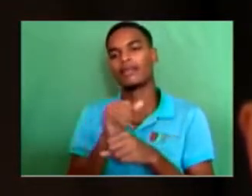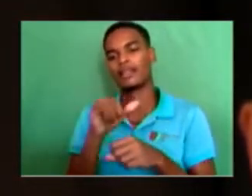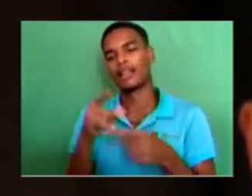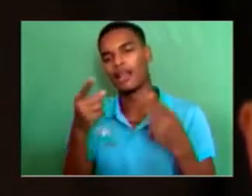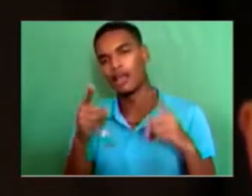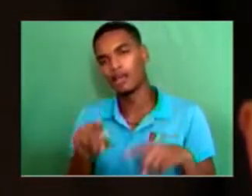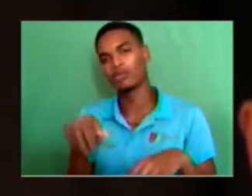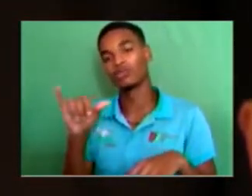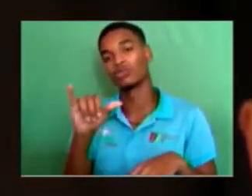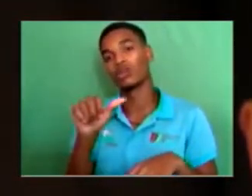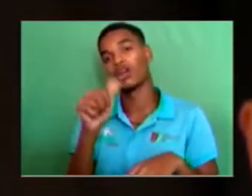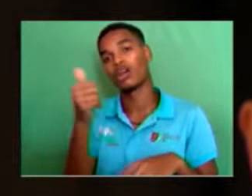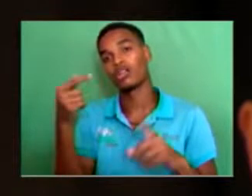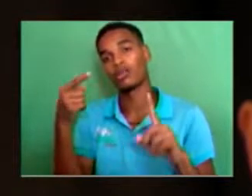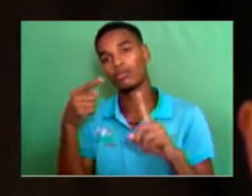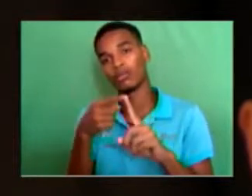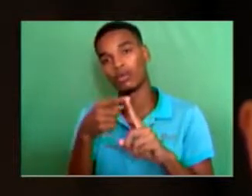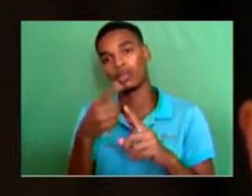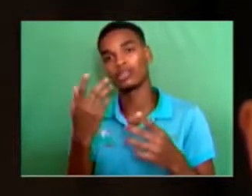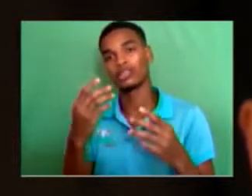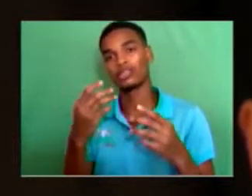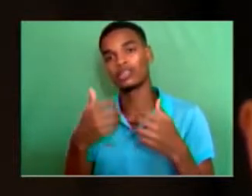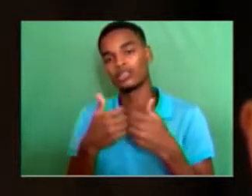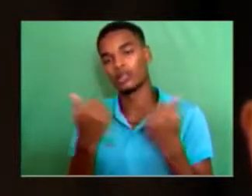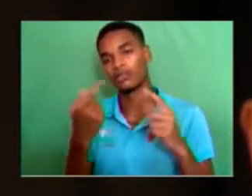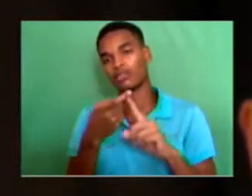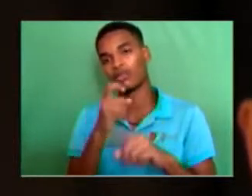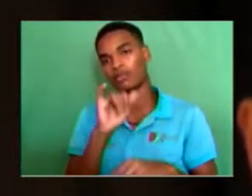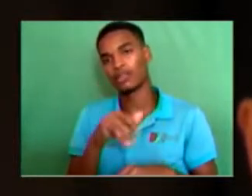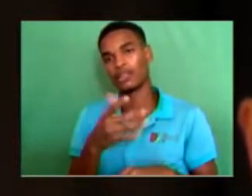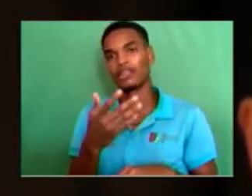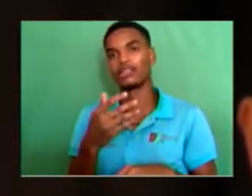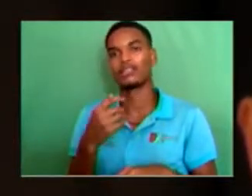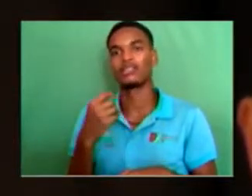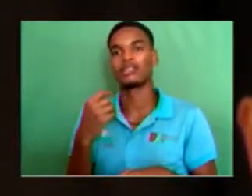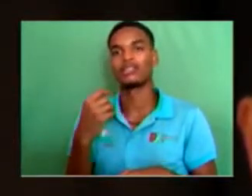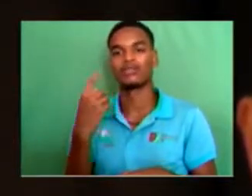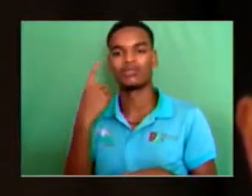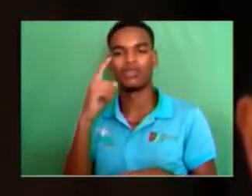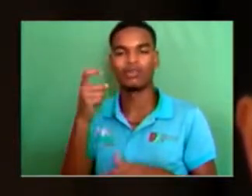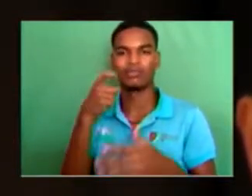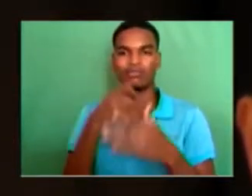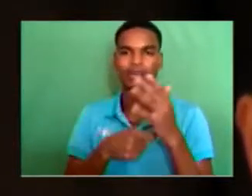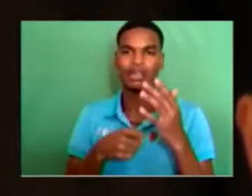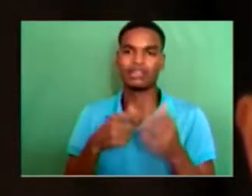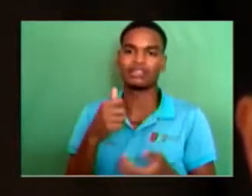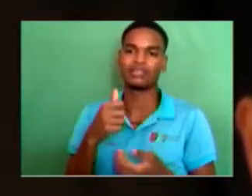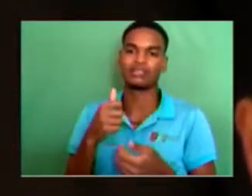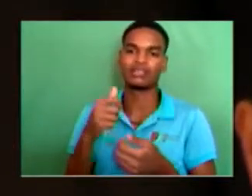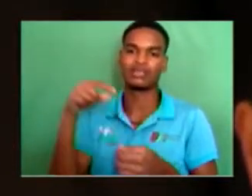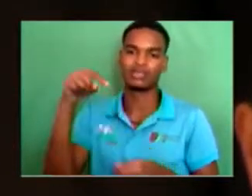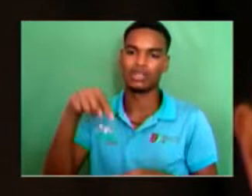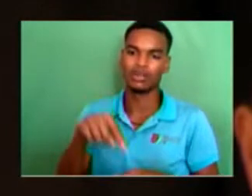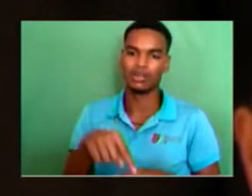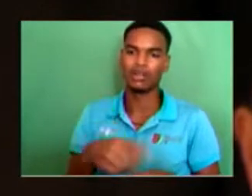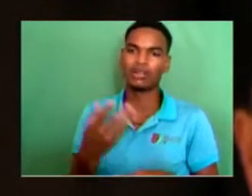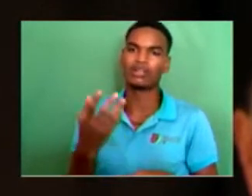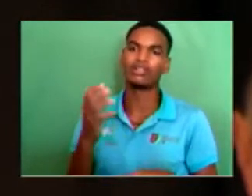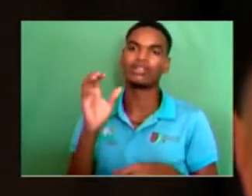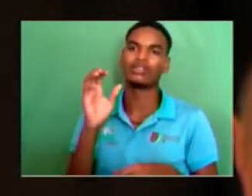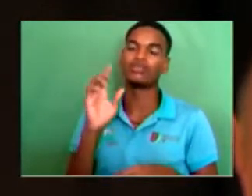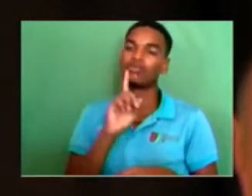point, though, just separate from that drives prices down, of course, is demand. And demand is